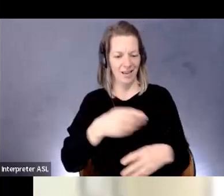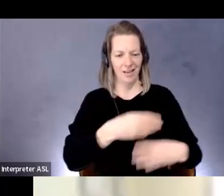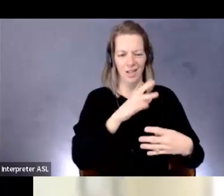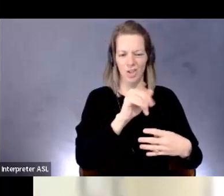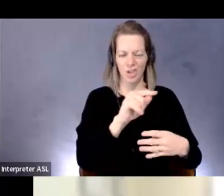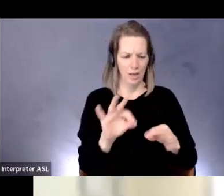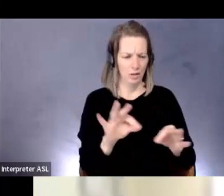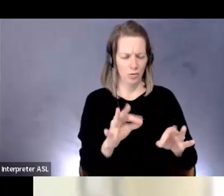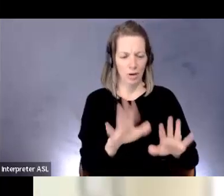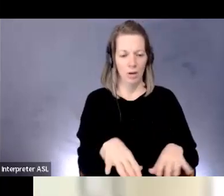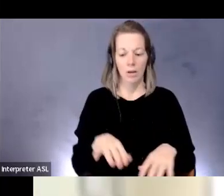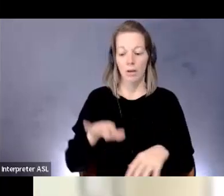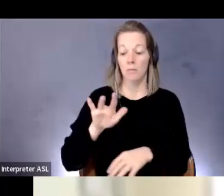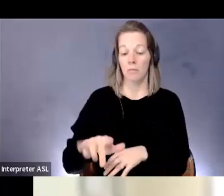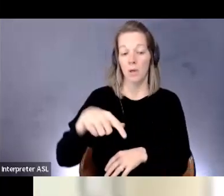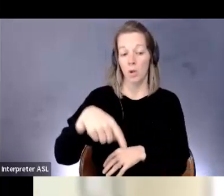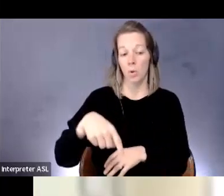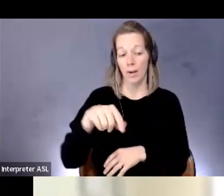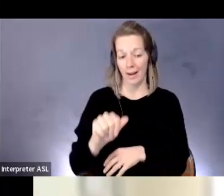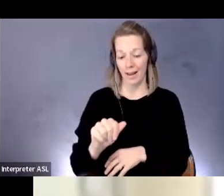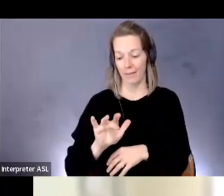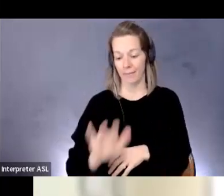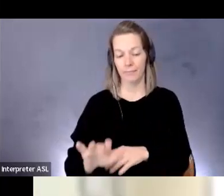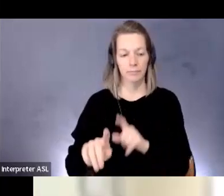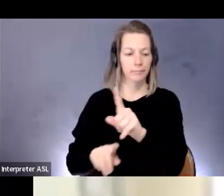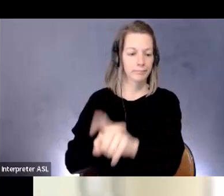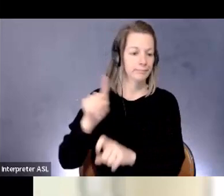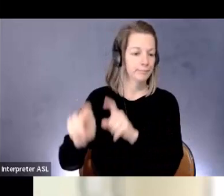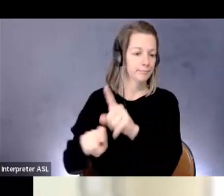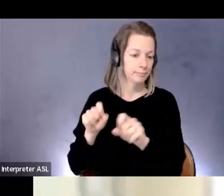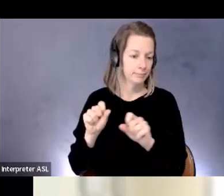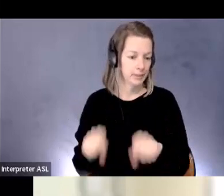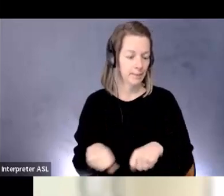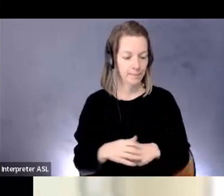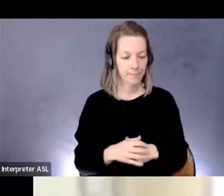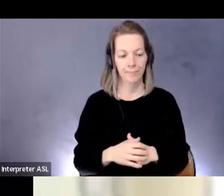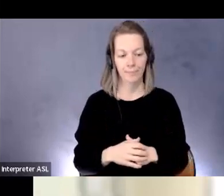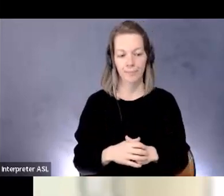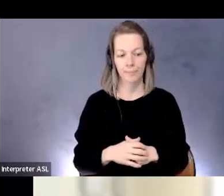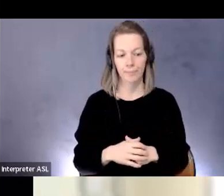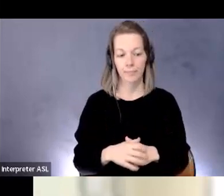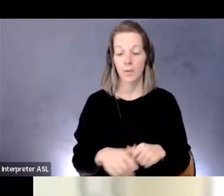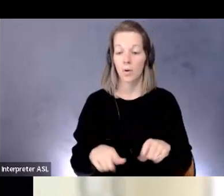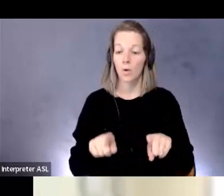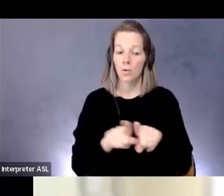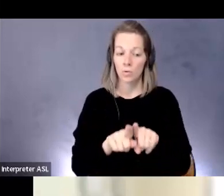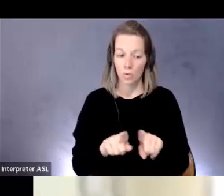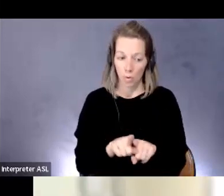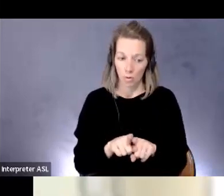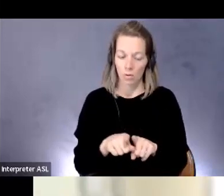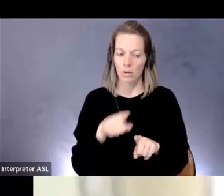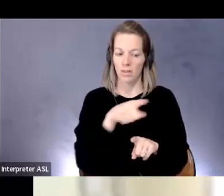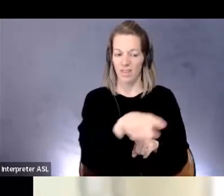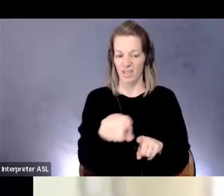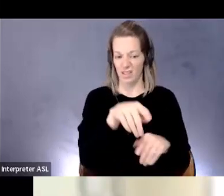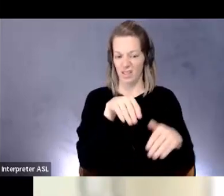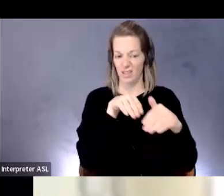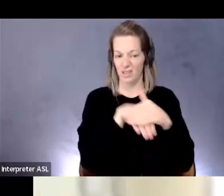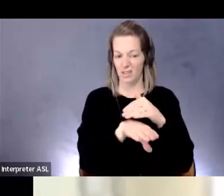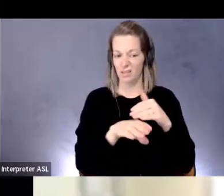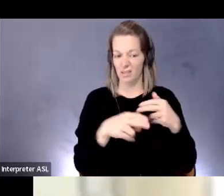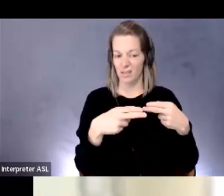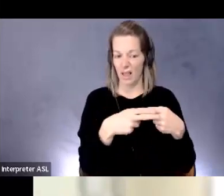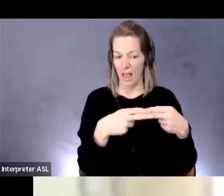on the Q&A button at the bottom of your screen. Finally, you are able to access these